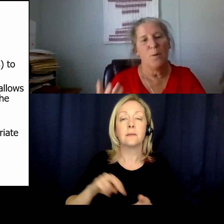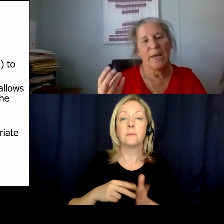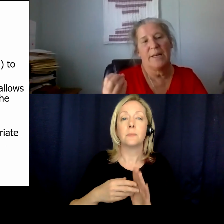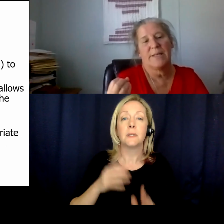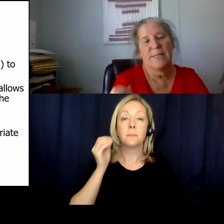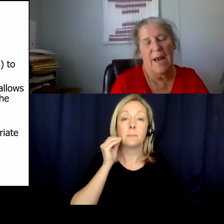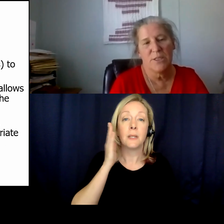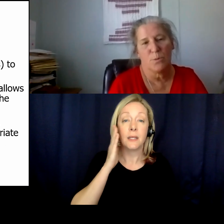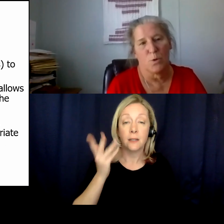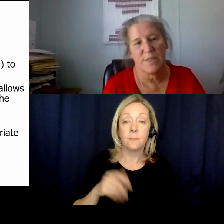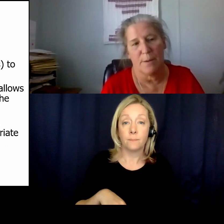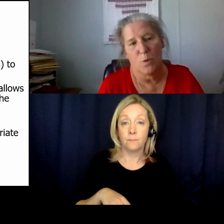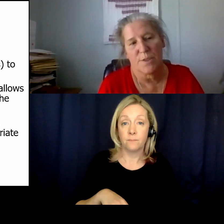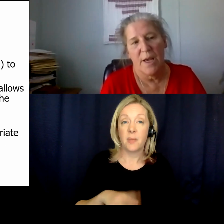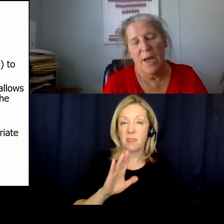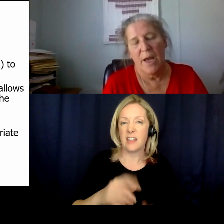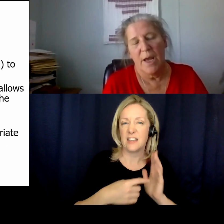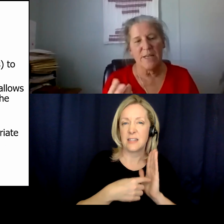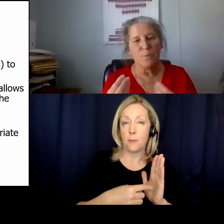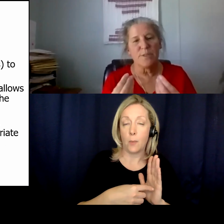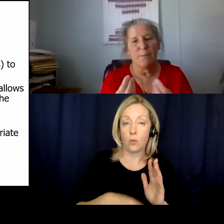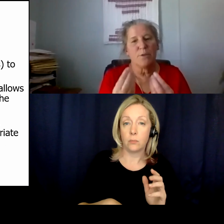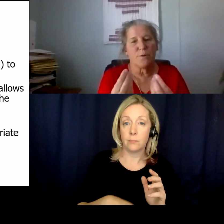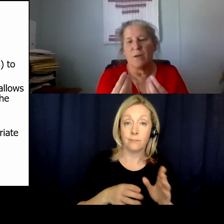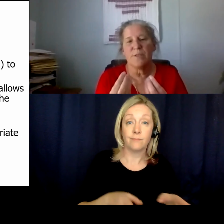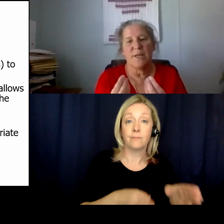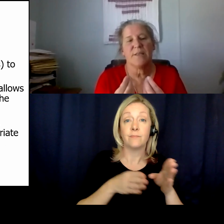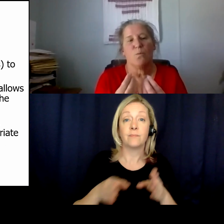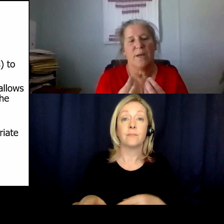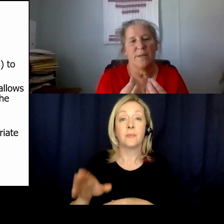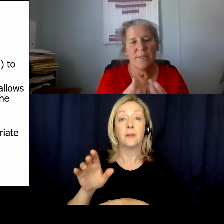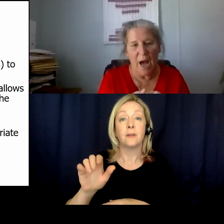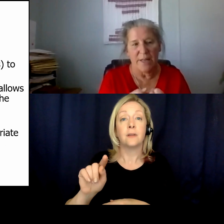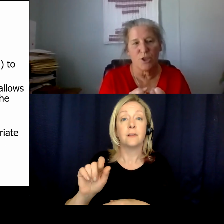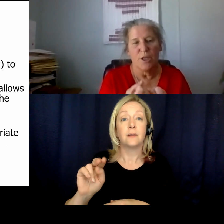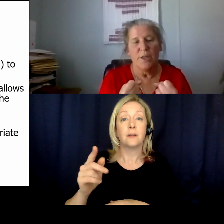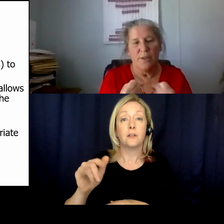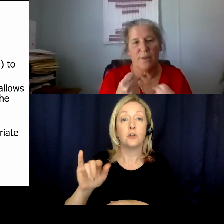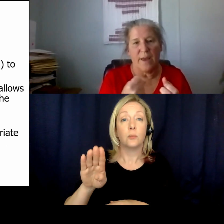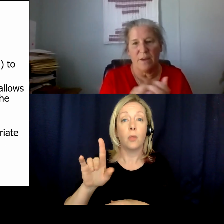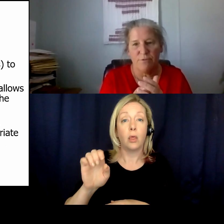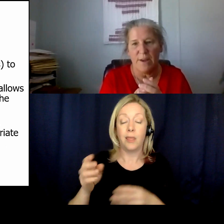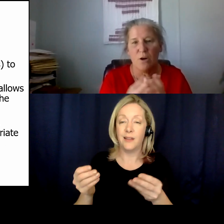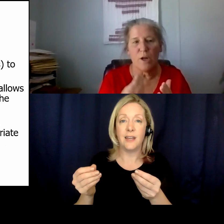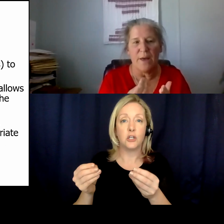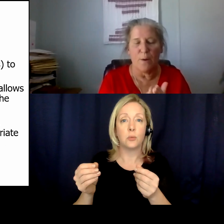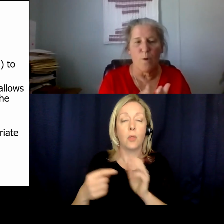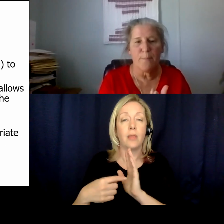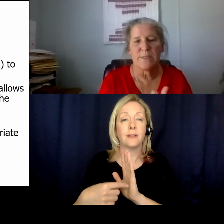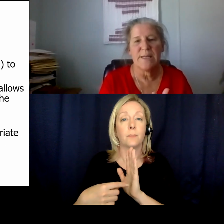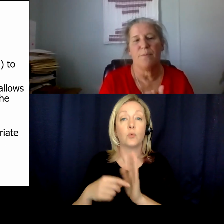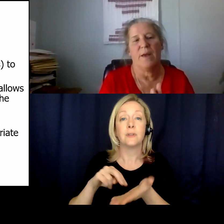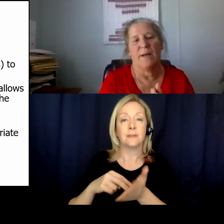And then we get into tangible symbols. And tangible symbols are those things that we can touch, that they can feel, and